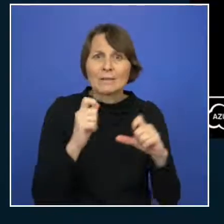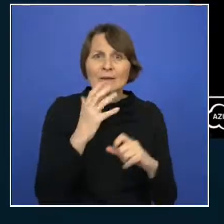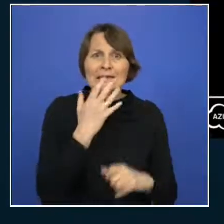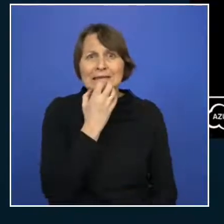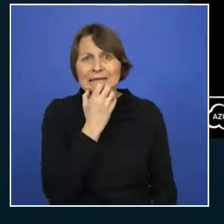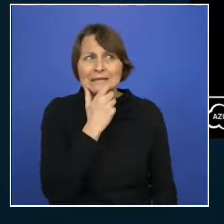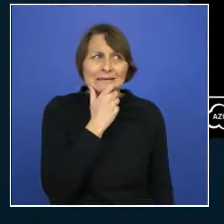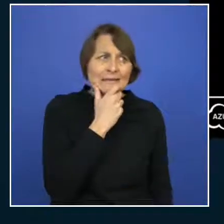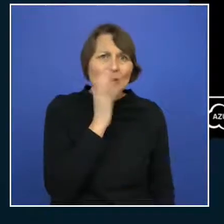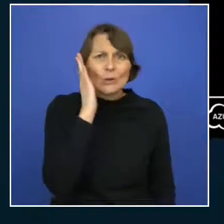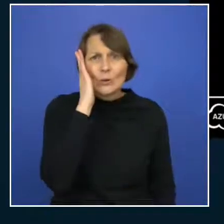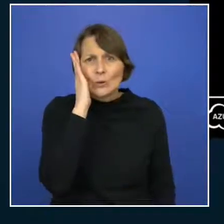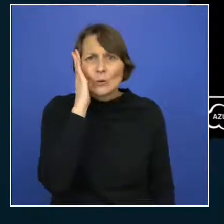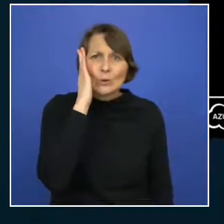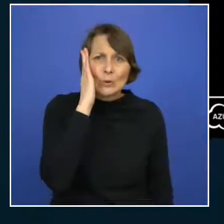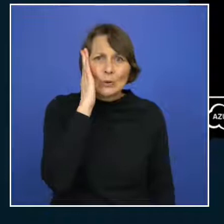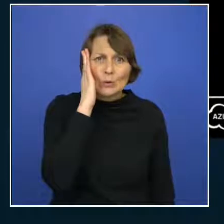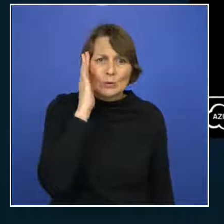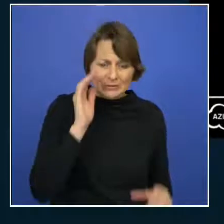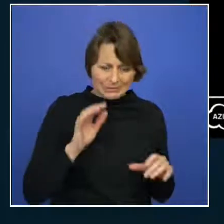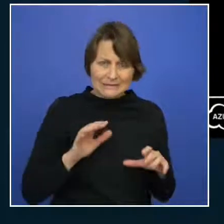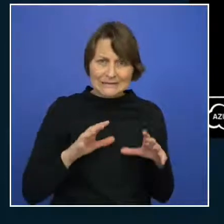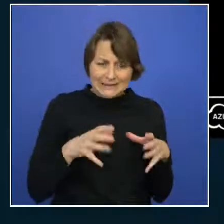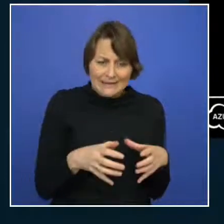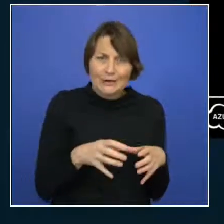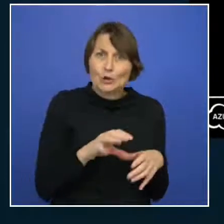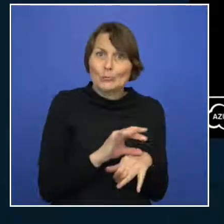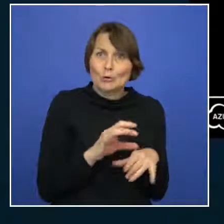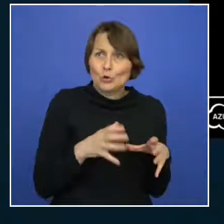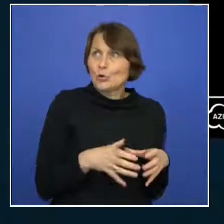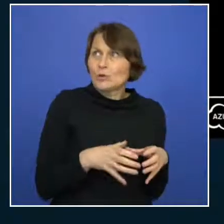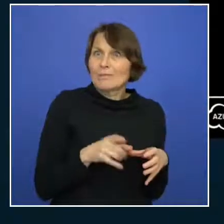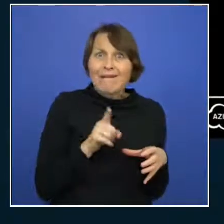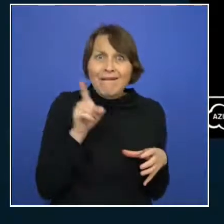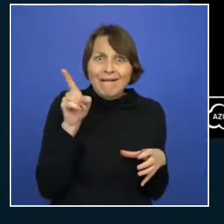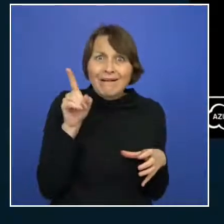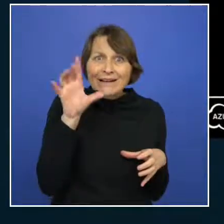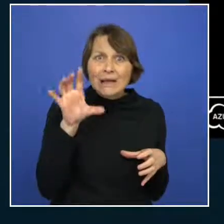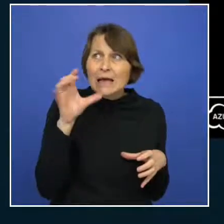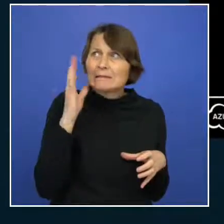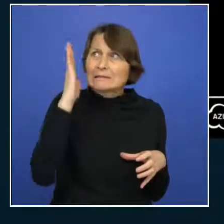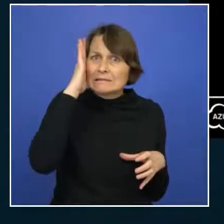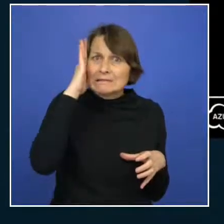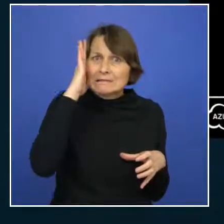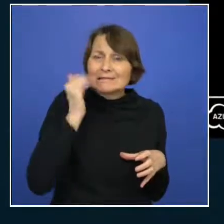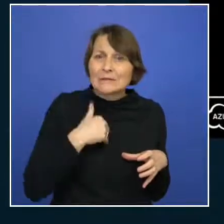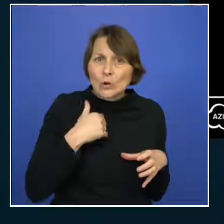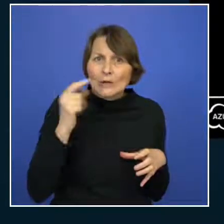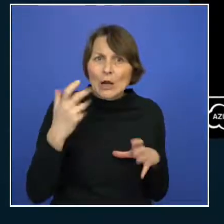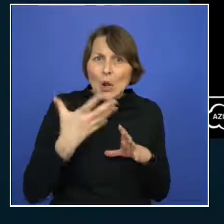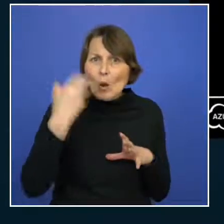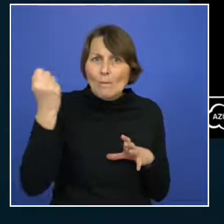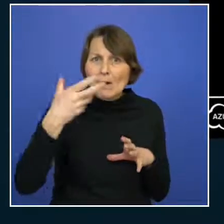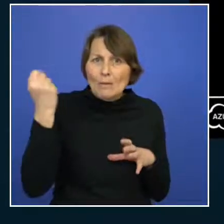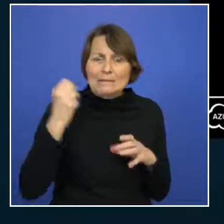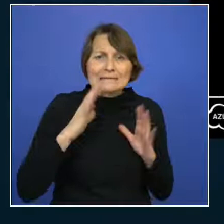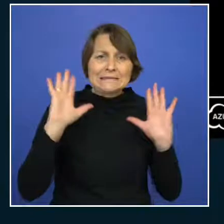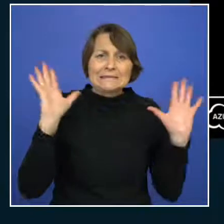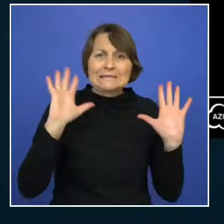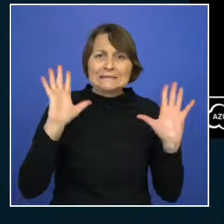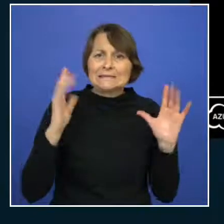concerned about moving to the cloud because of security issues, security concerns. They're not sure if